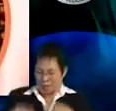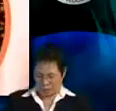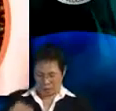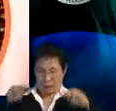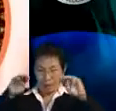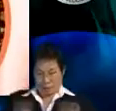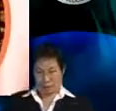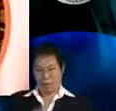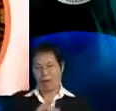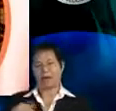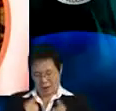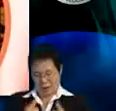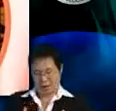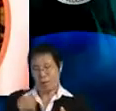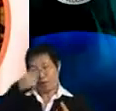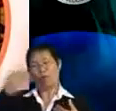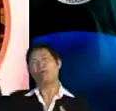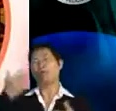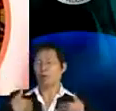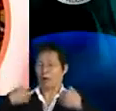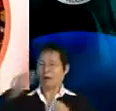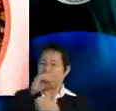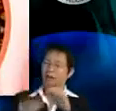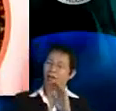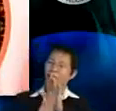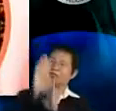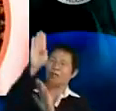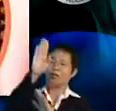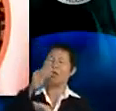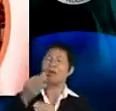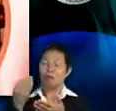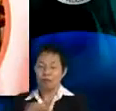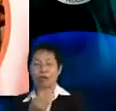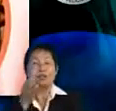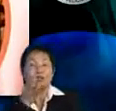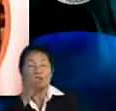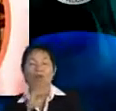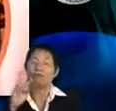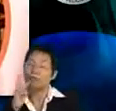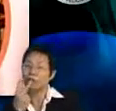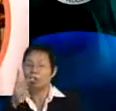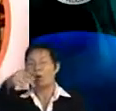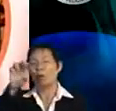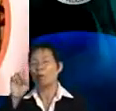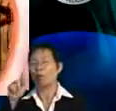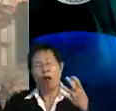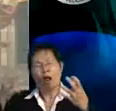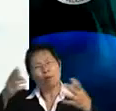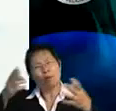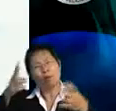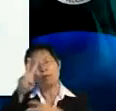animals for normal health and development. Fresh fruits and vegetables contains a lot of